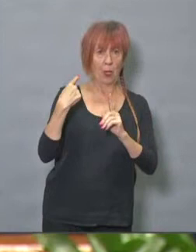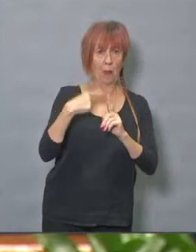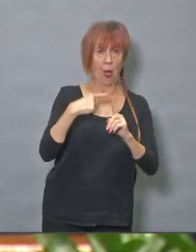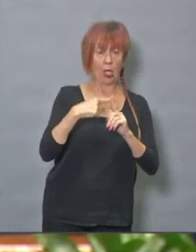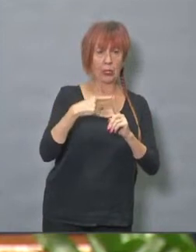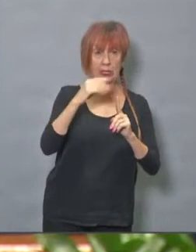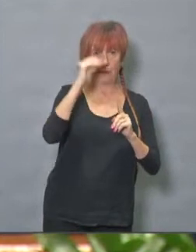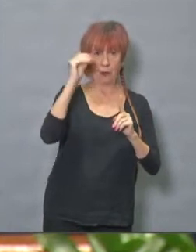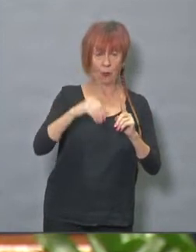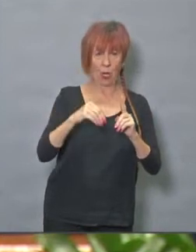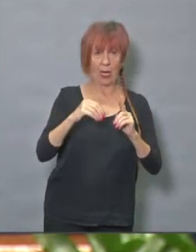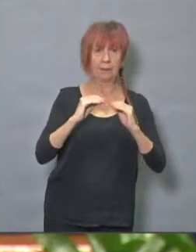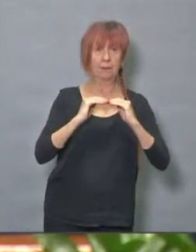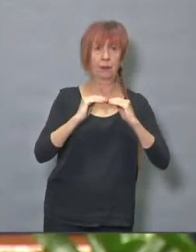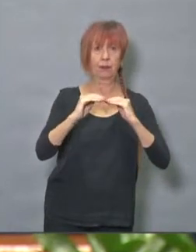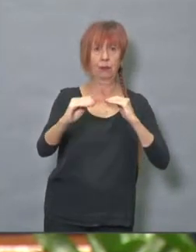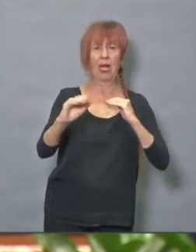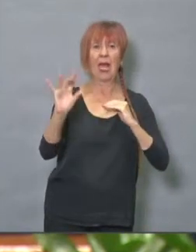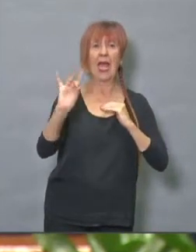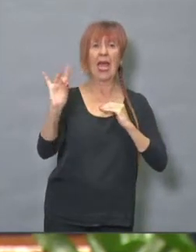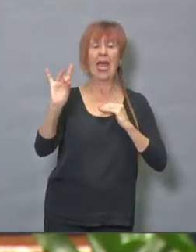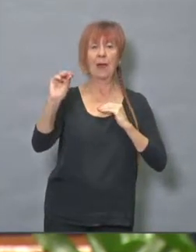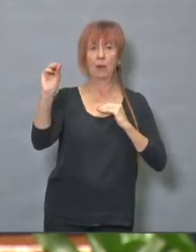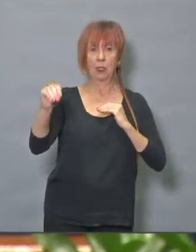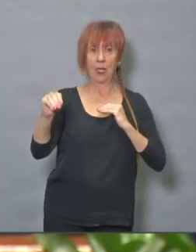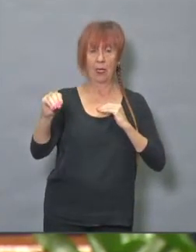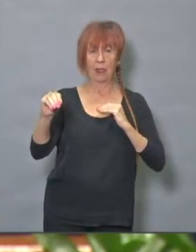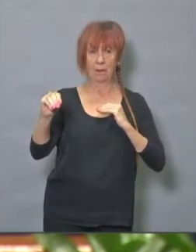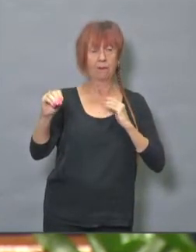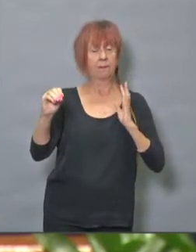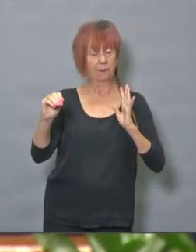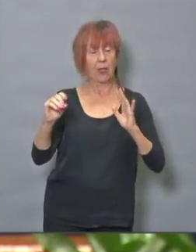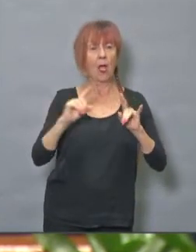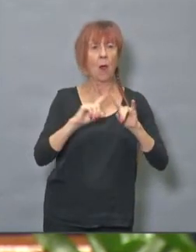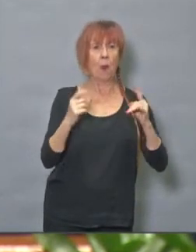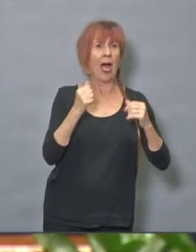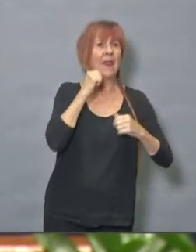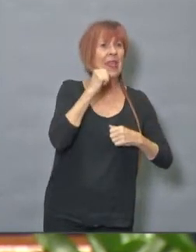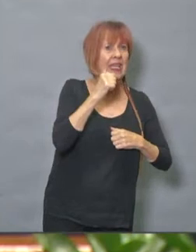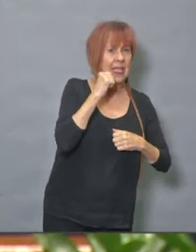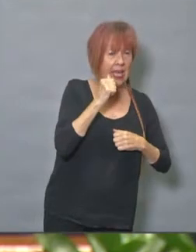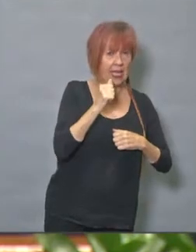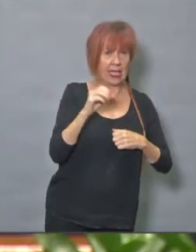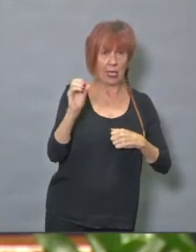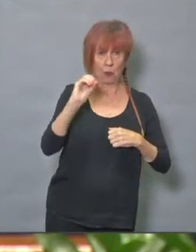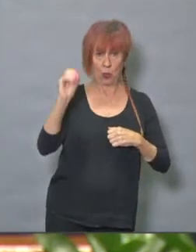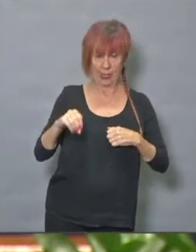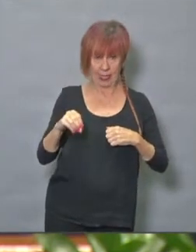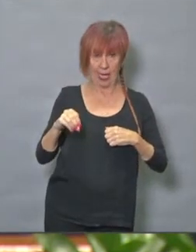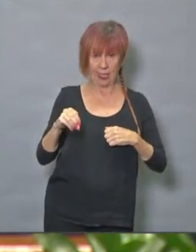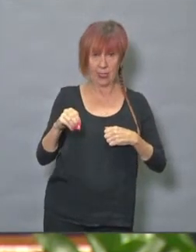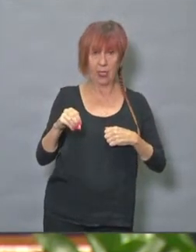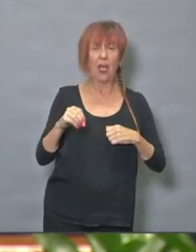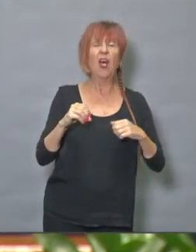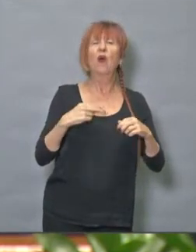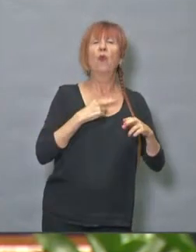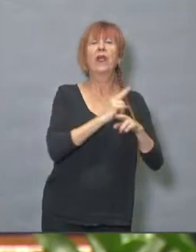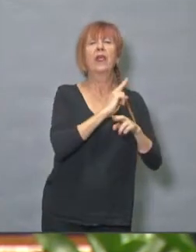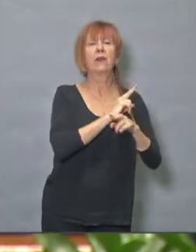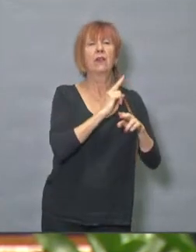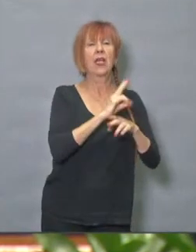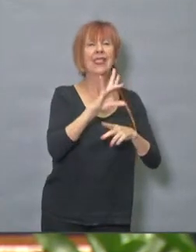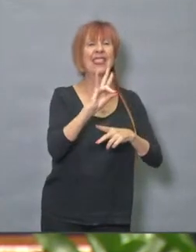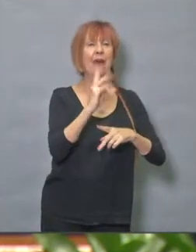constant at 8%, our current daily rate of positivity, which we calculate by using a